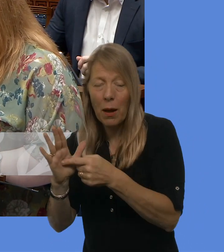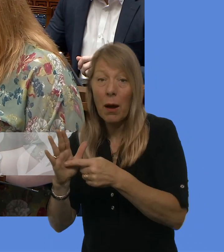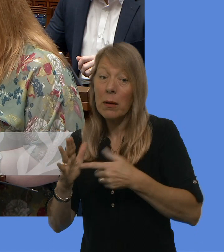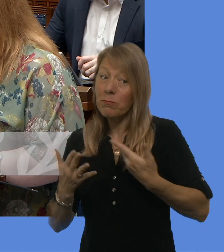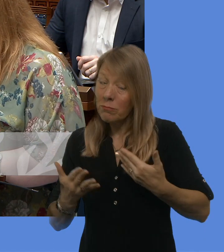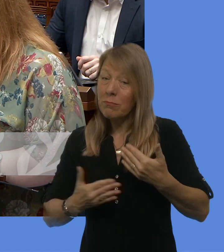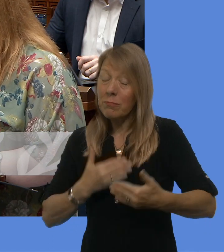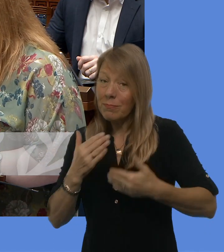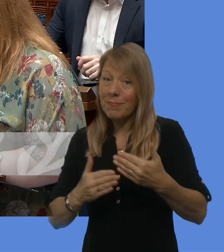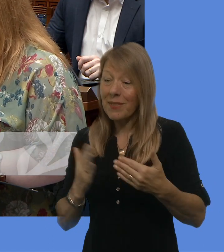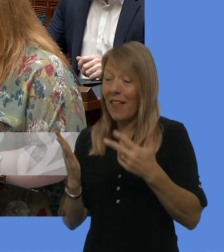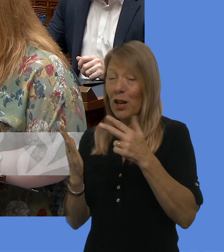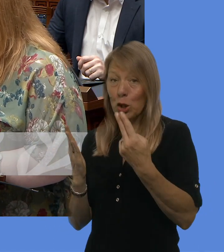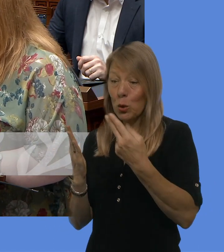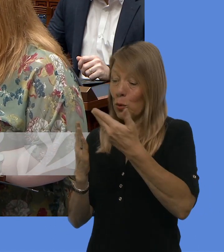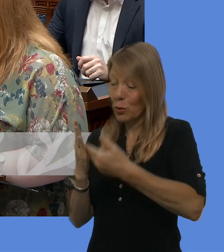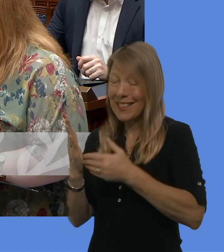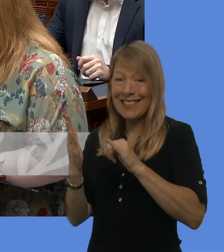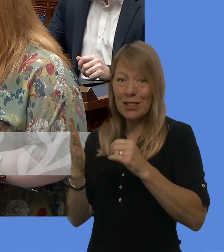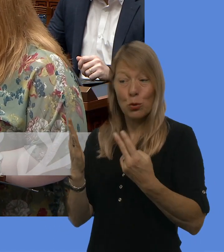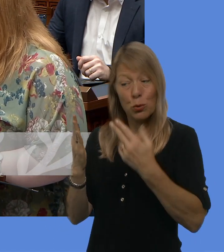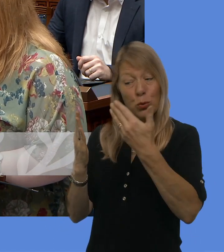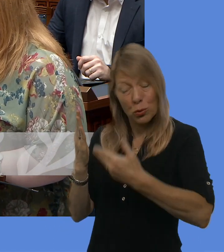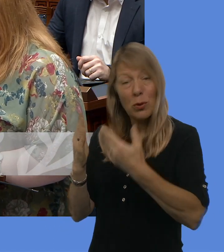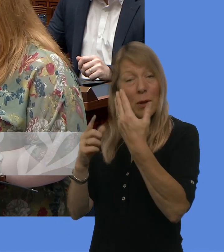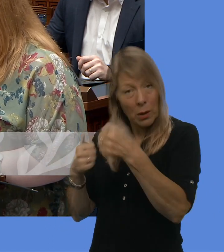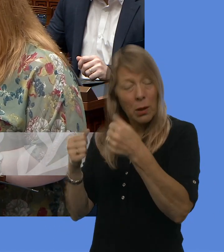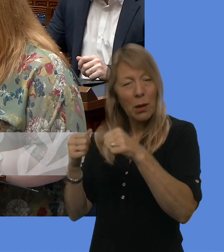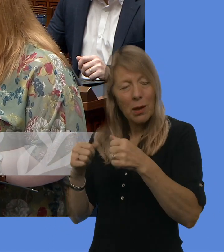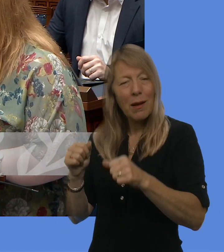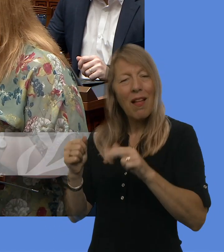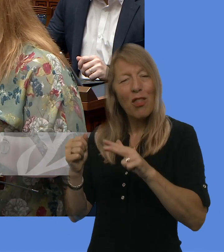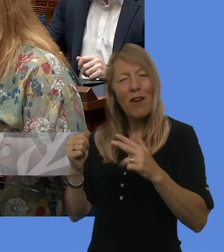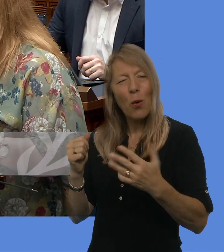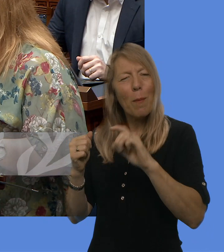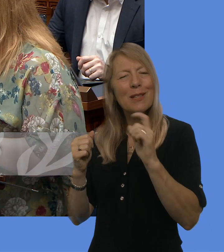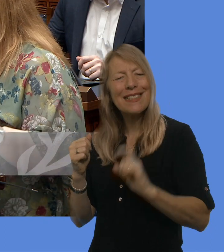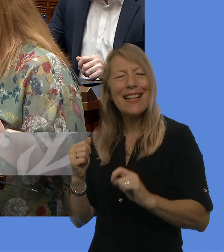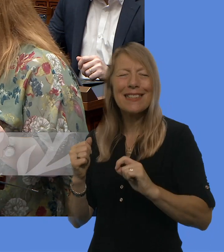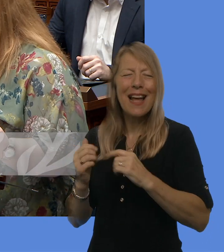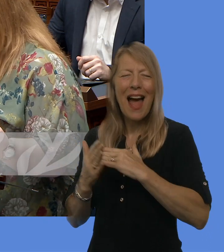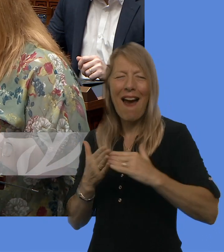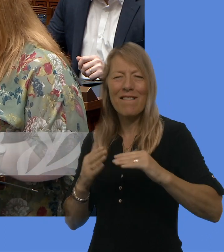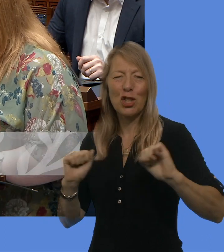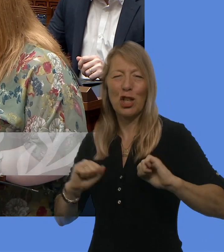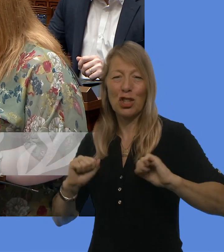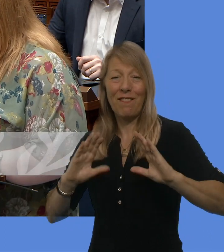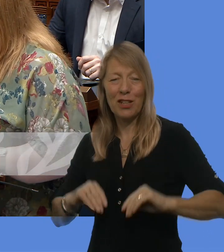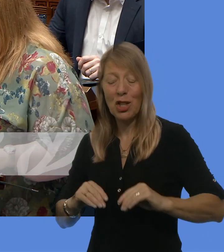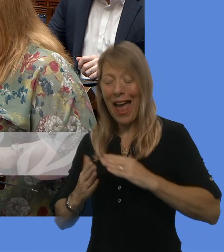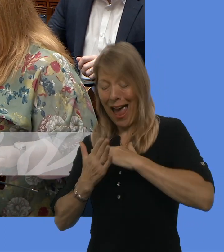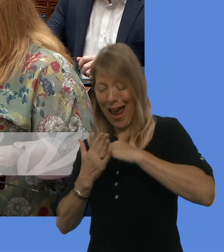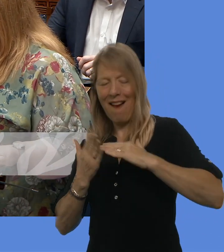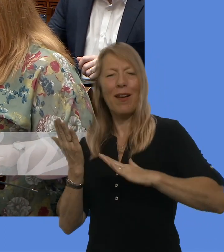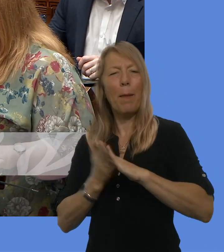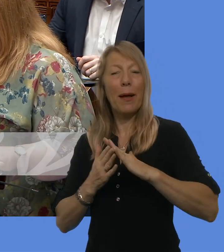degree, 62% fully completed, further 14% are partially completed, and that's usually in the form of a pilot. Whilst it's